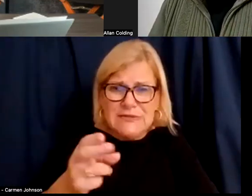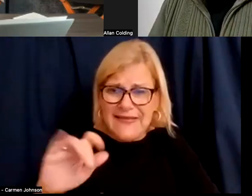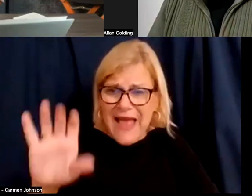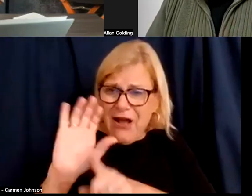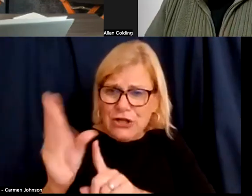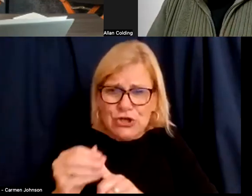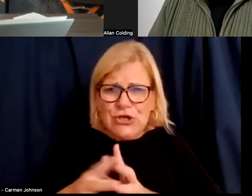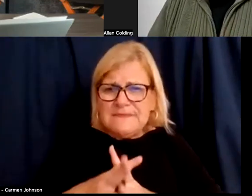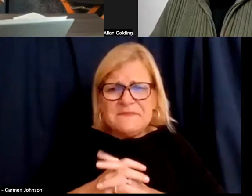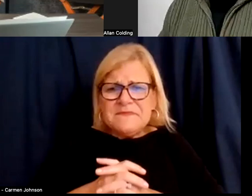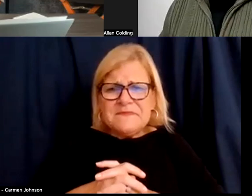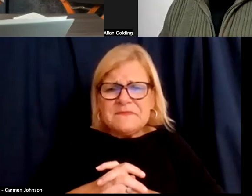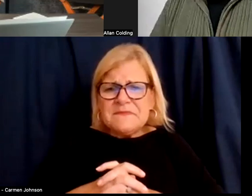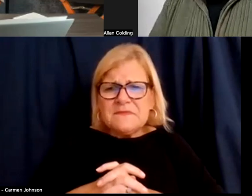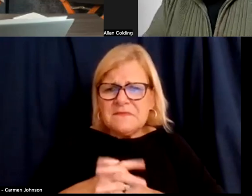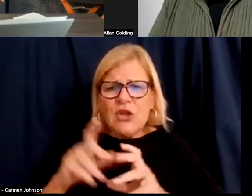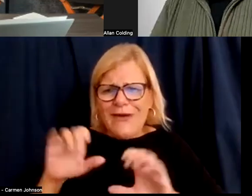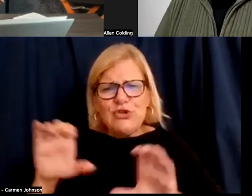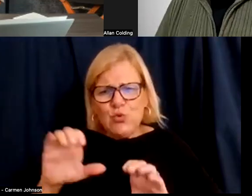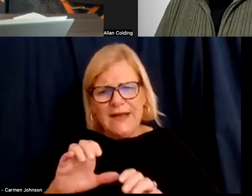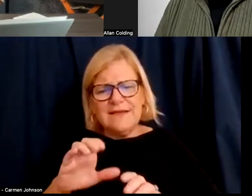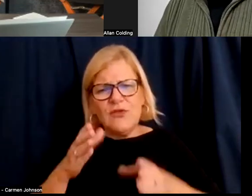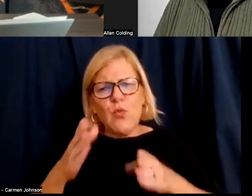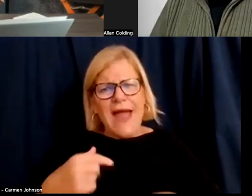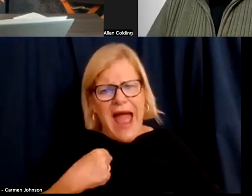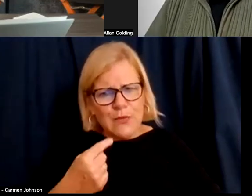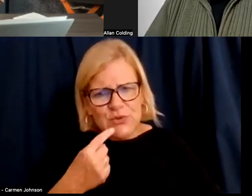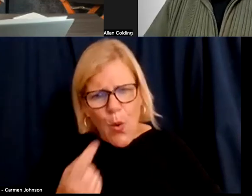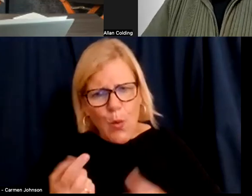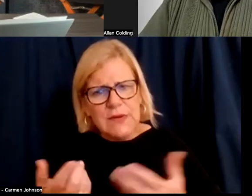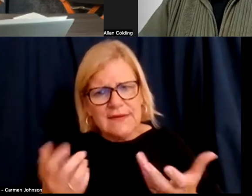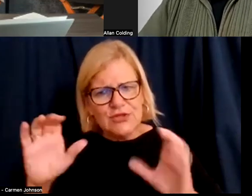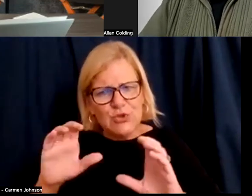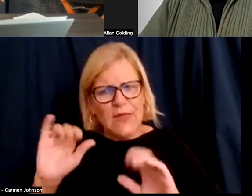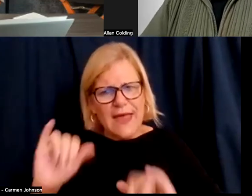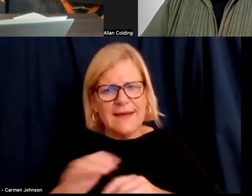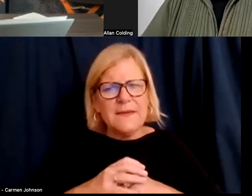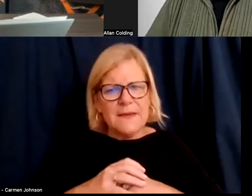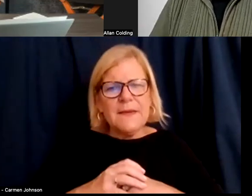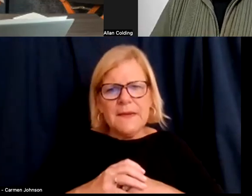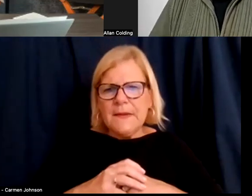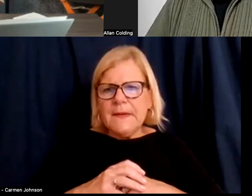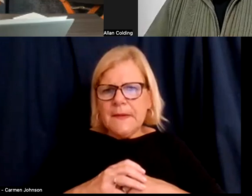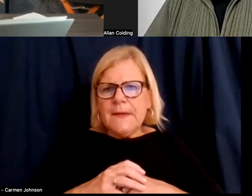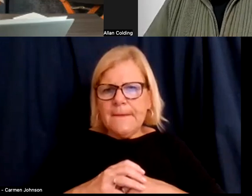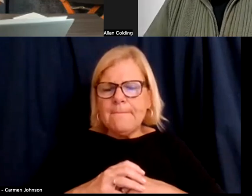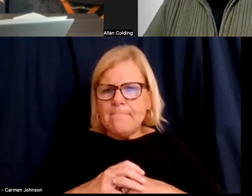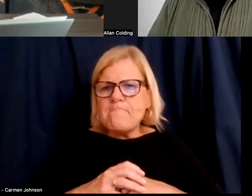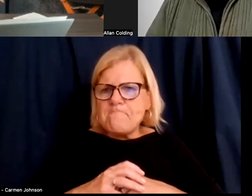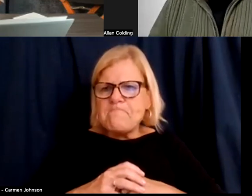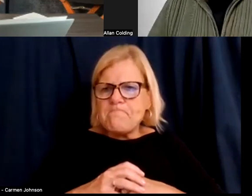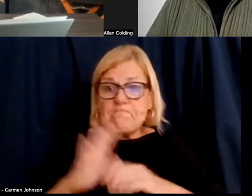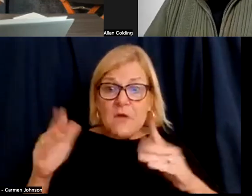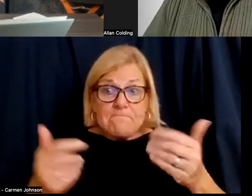culture, you have to do it the way that I was told, to do. And go